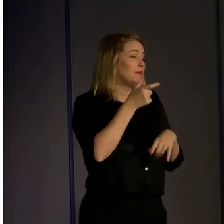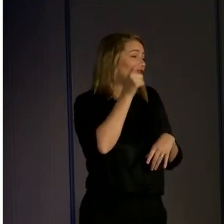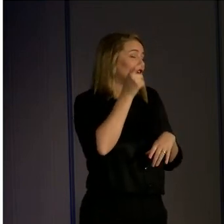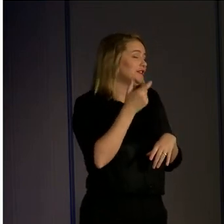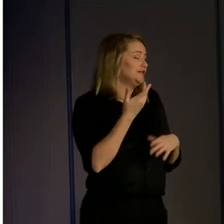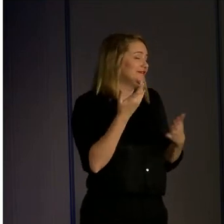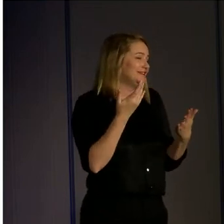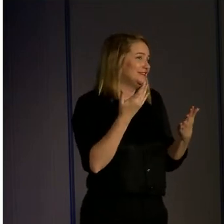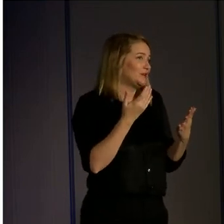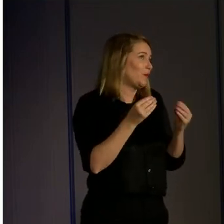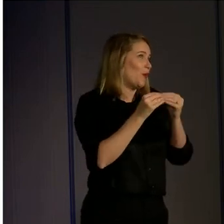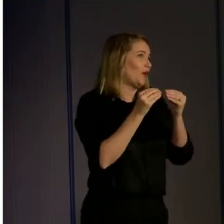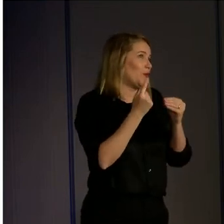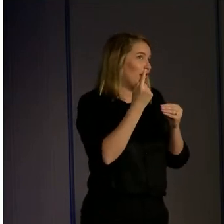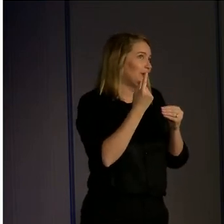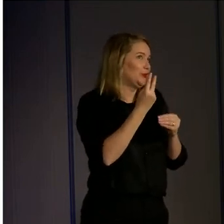more,